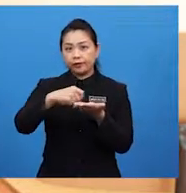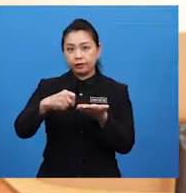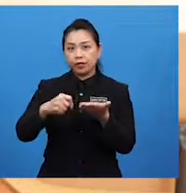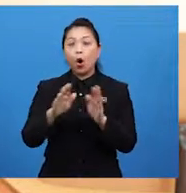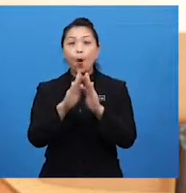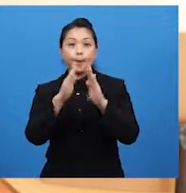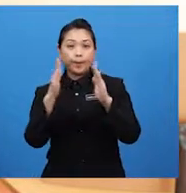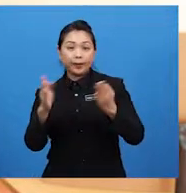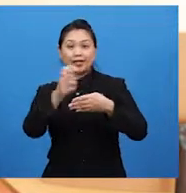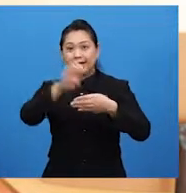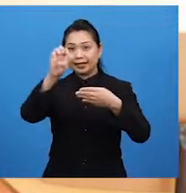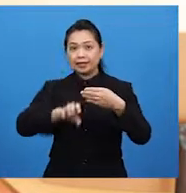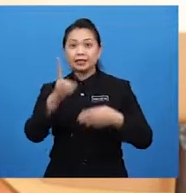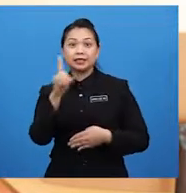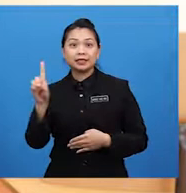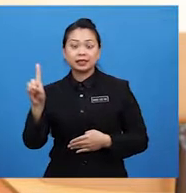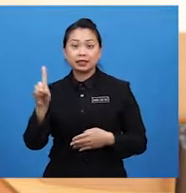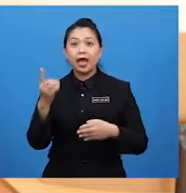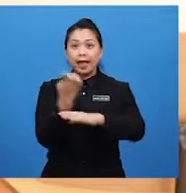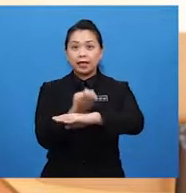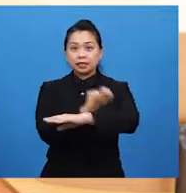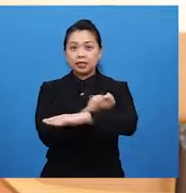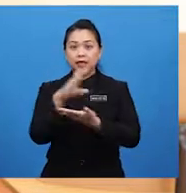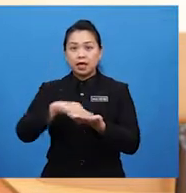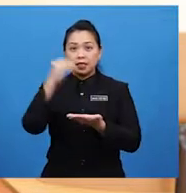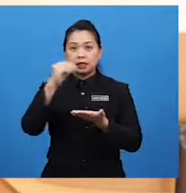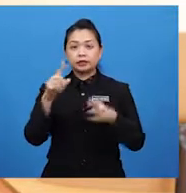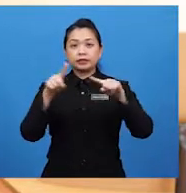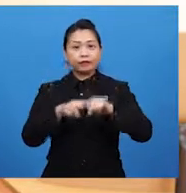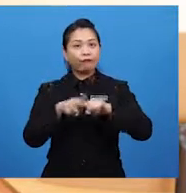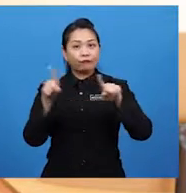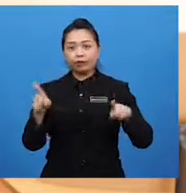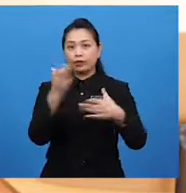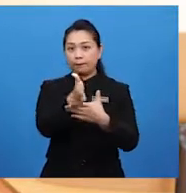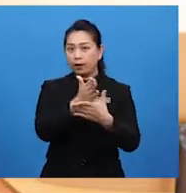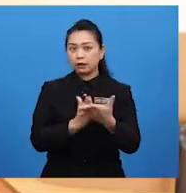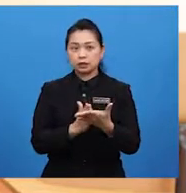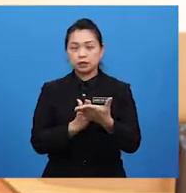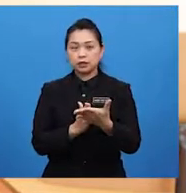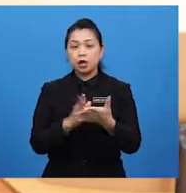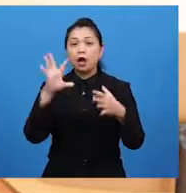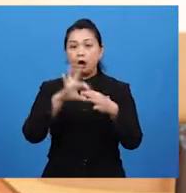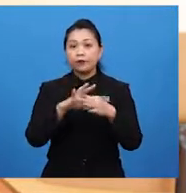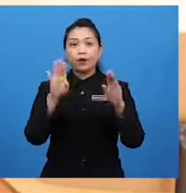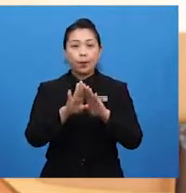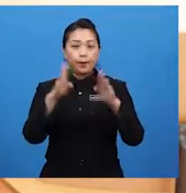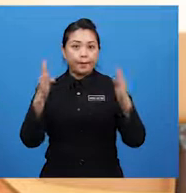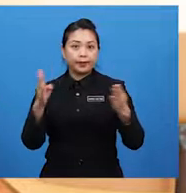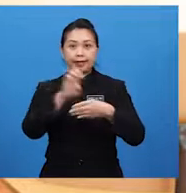open-ended essay and learn the different parts of an open-ended essay.